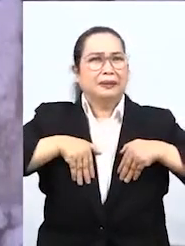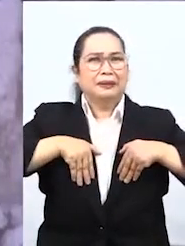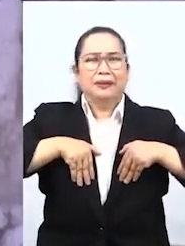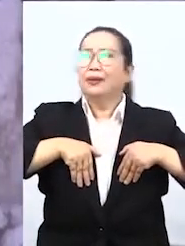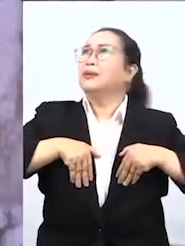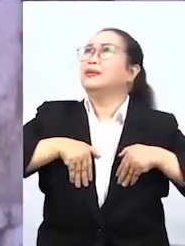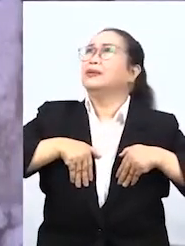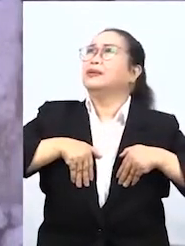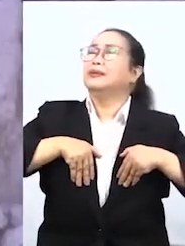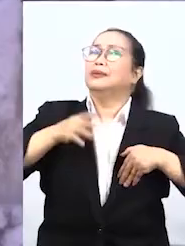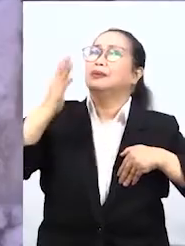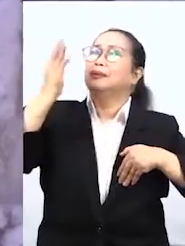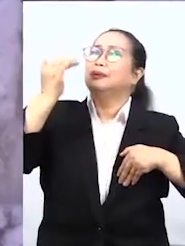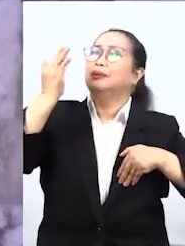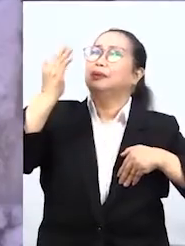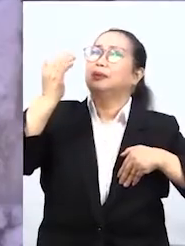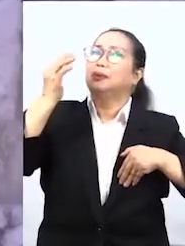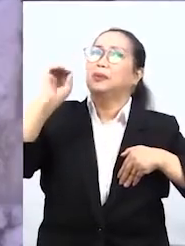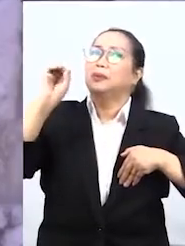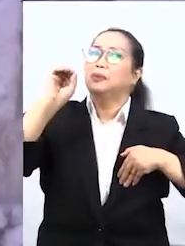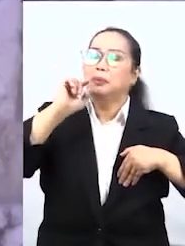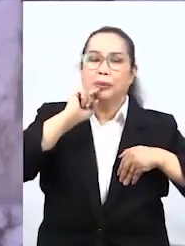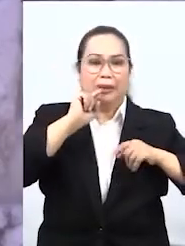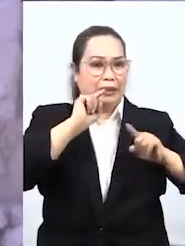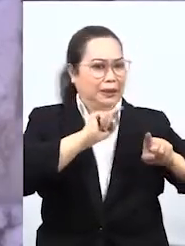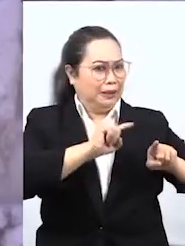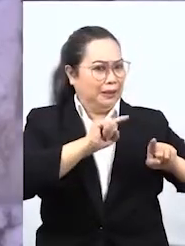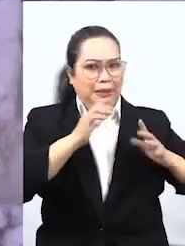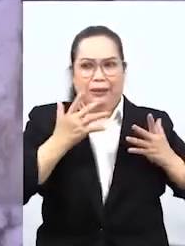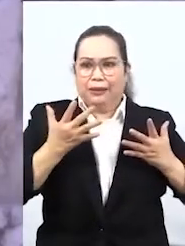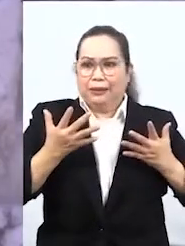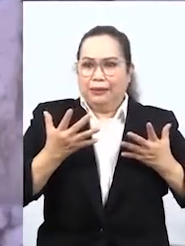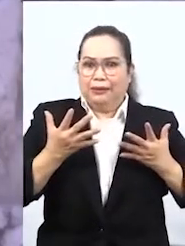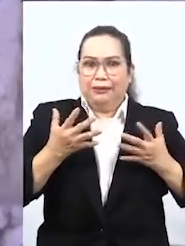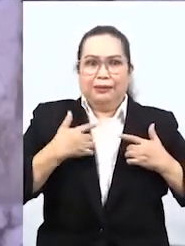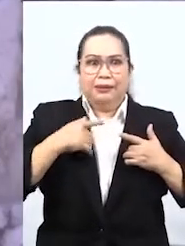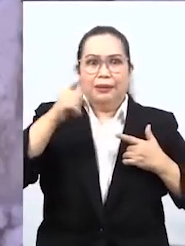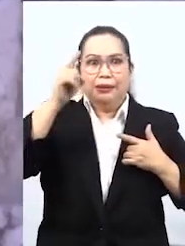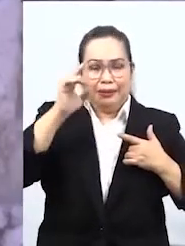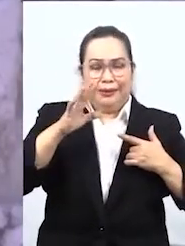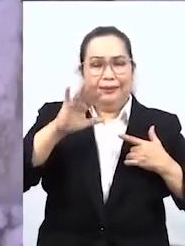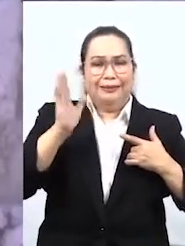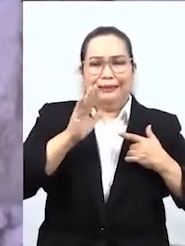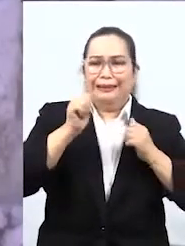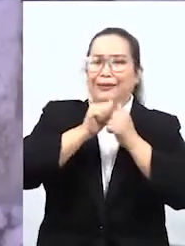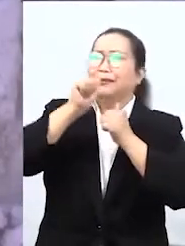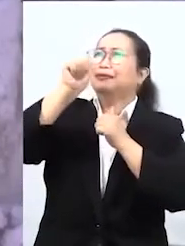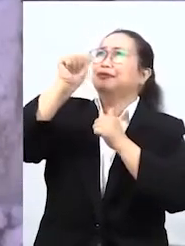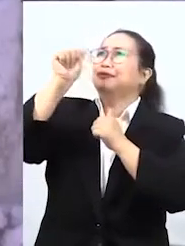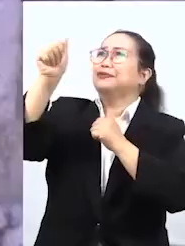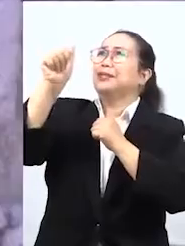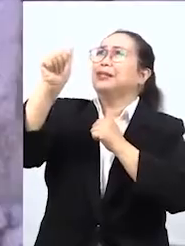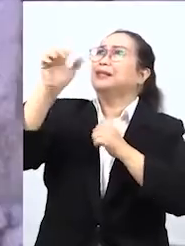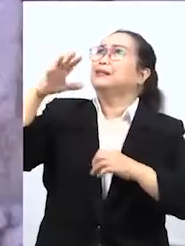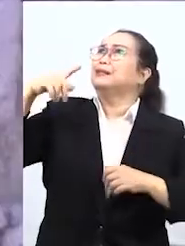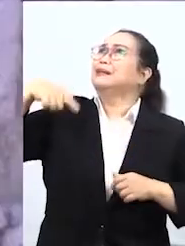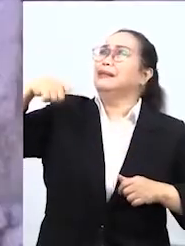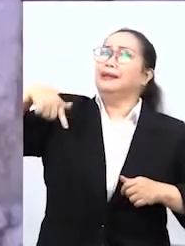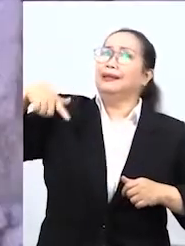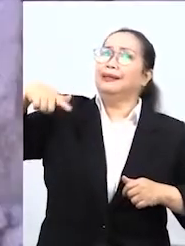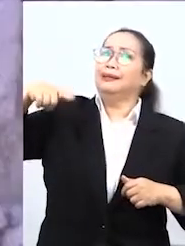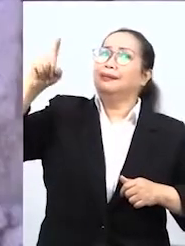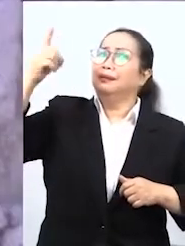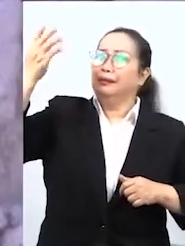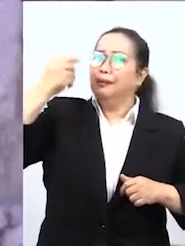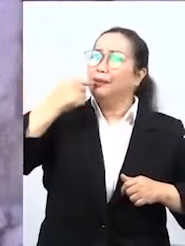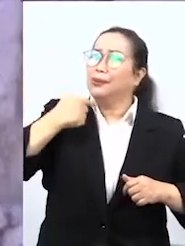Cry Out but there's no relief It seems that God is distant or delayed in his